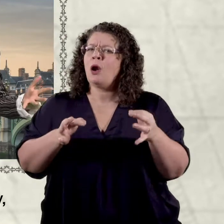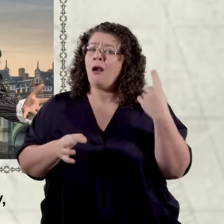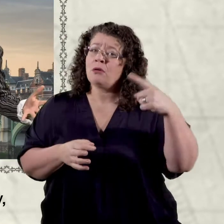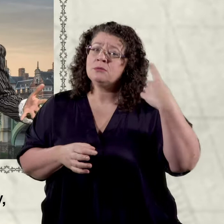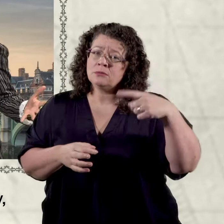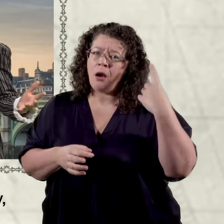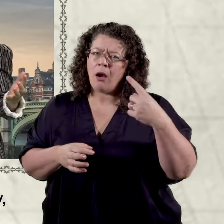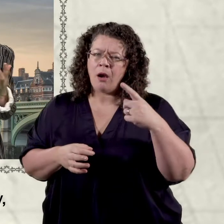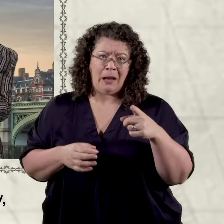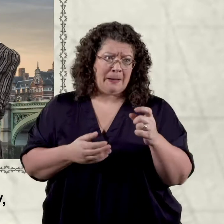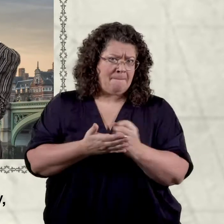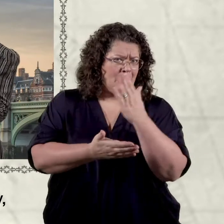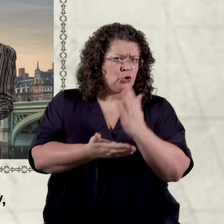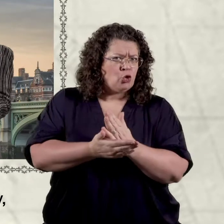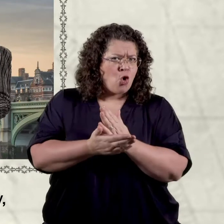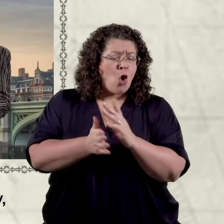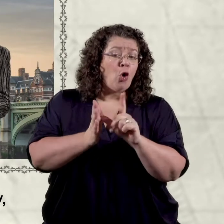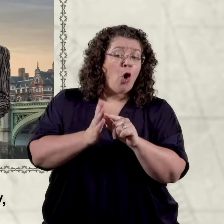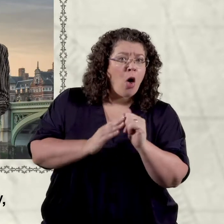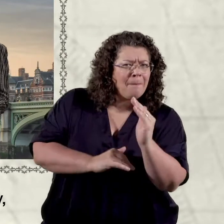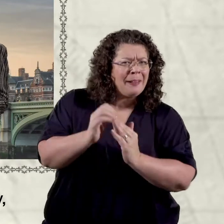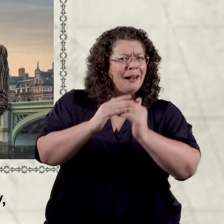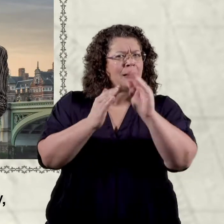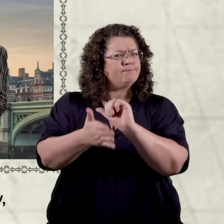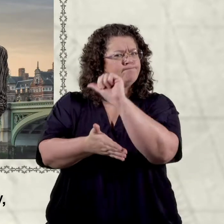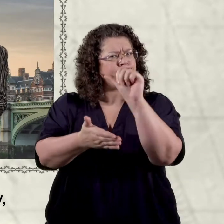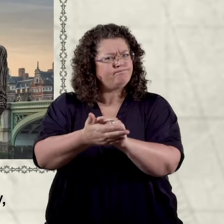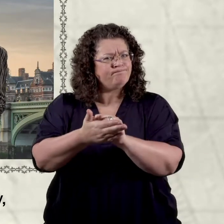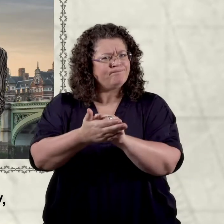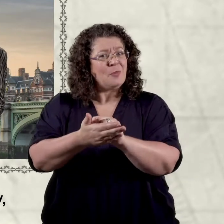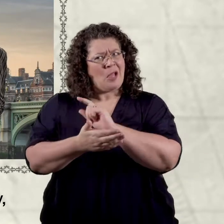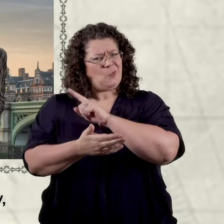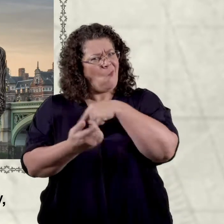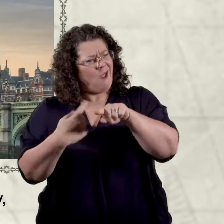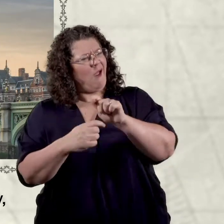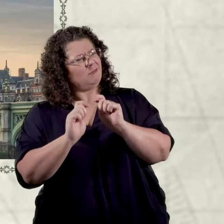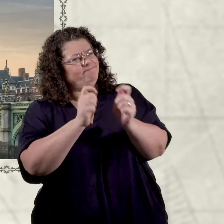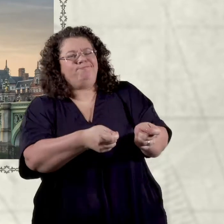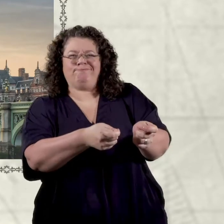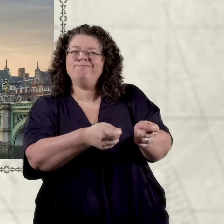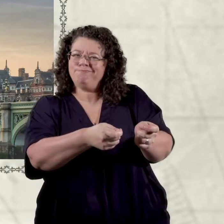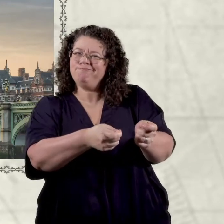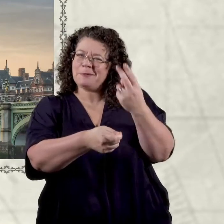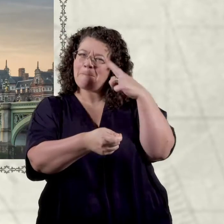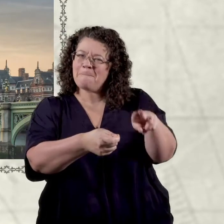He made sure the clock was built properly, and therefore they named it after him.